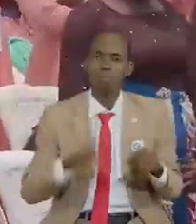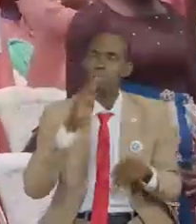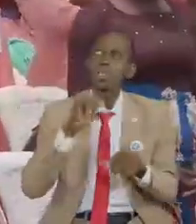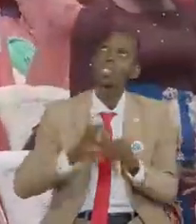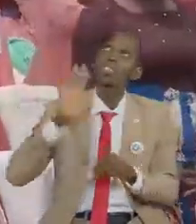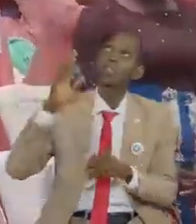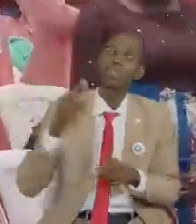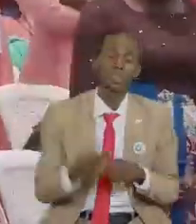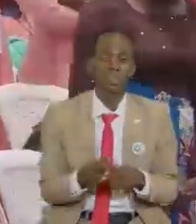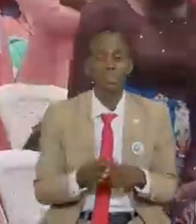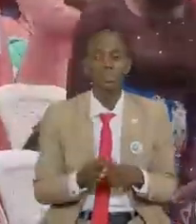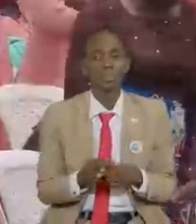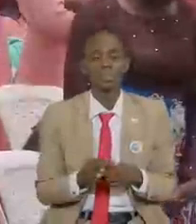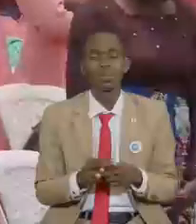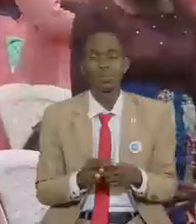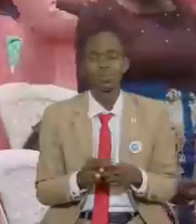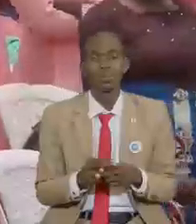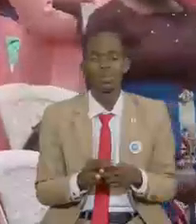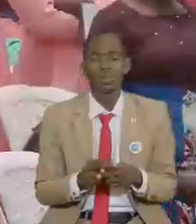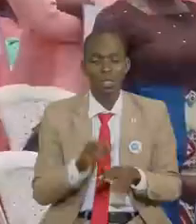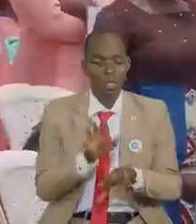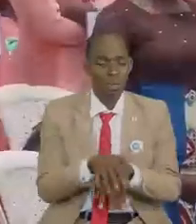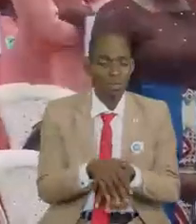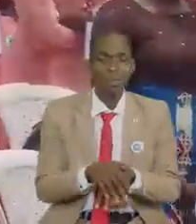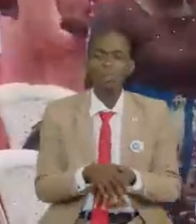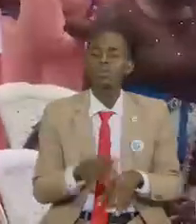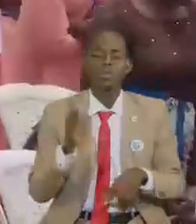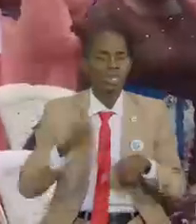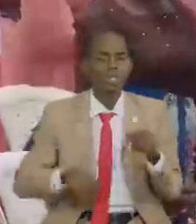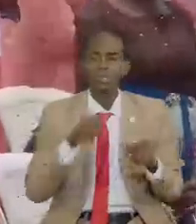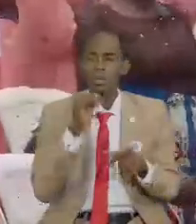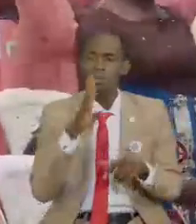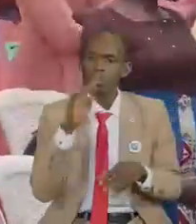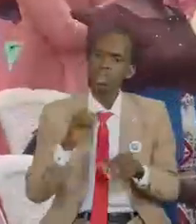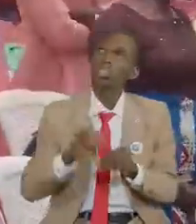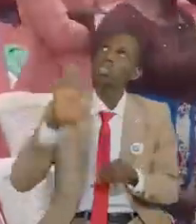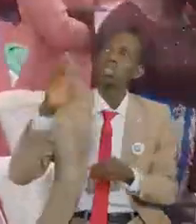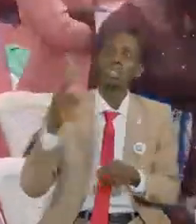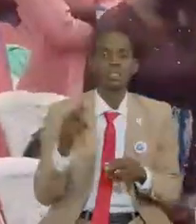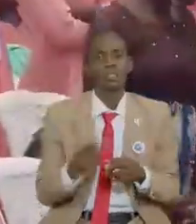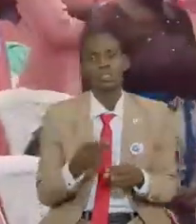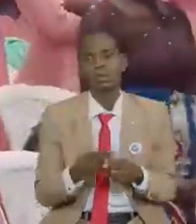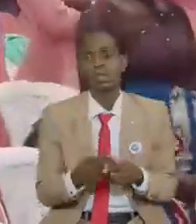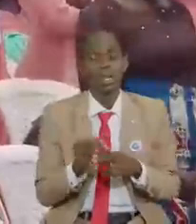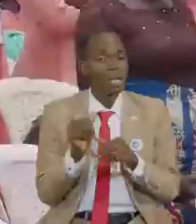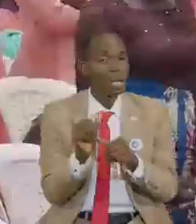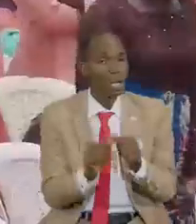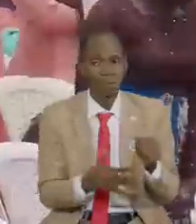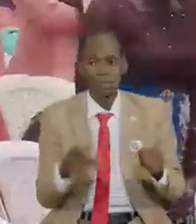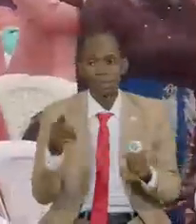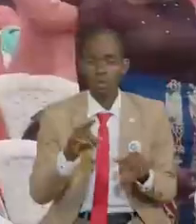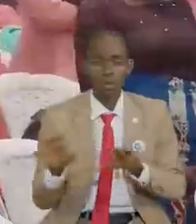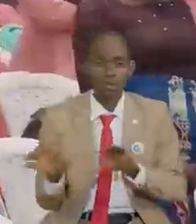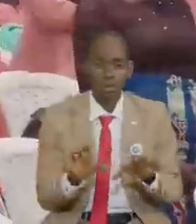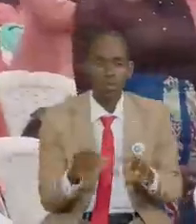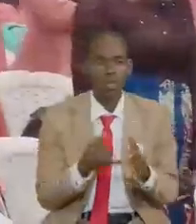Hypocrisy, we cannot do that in his name. Anything we do, it has to be